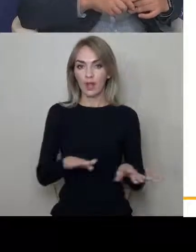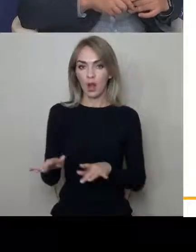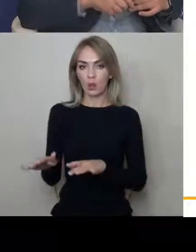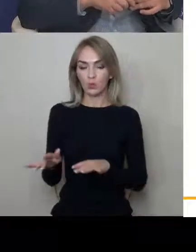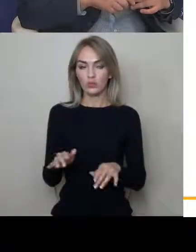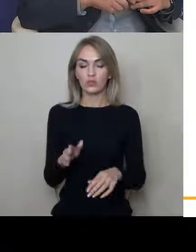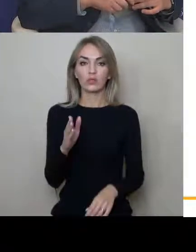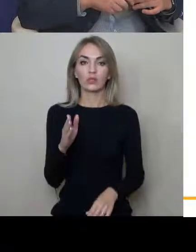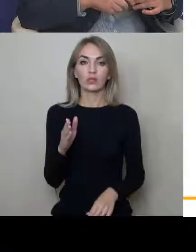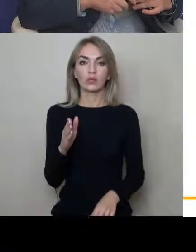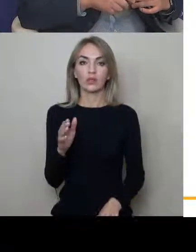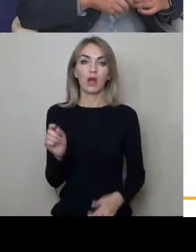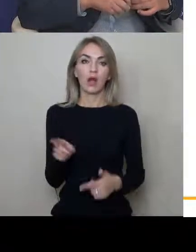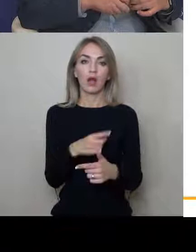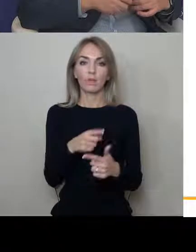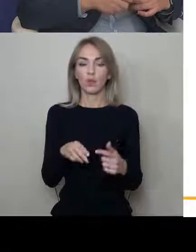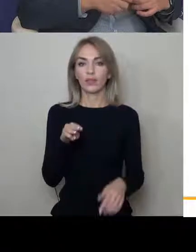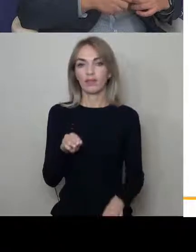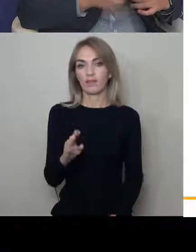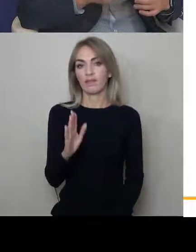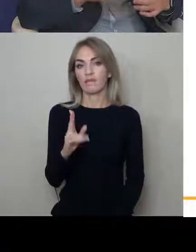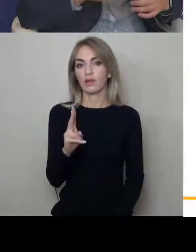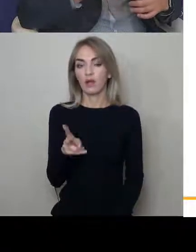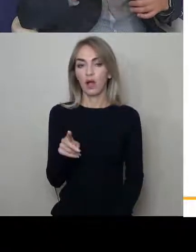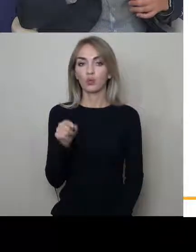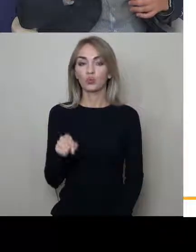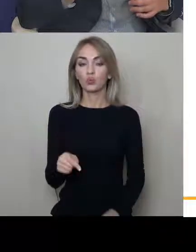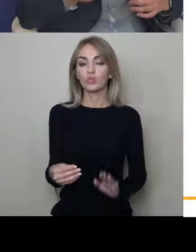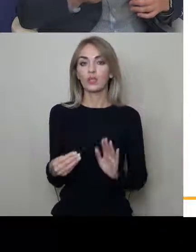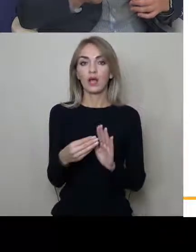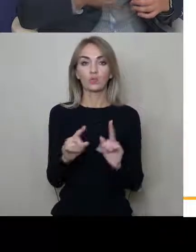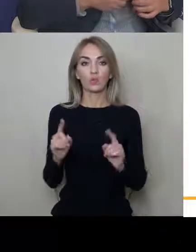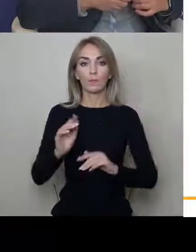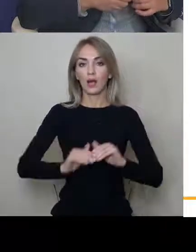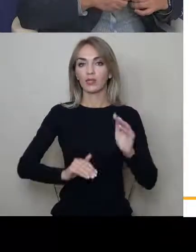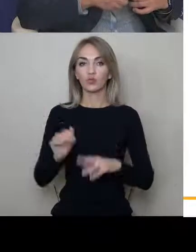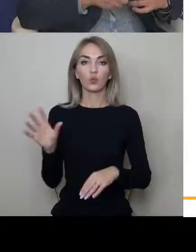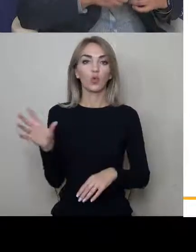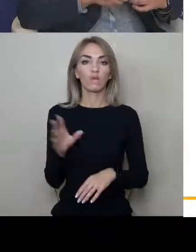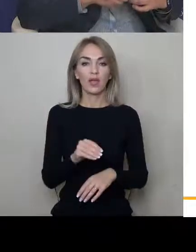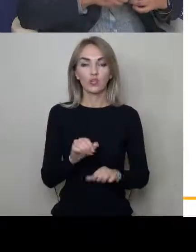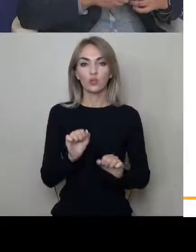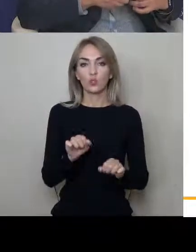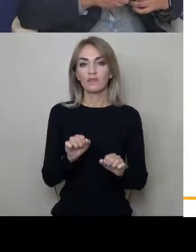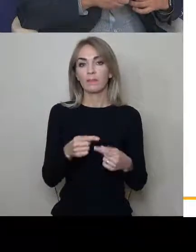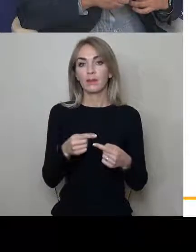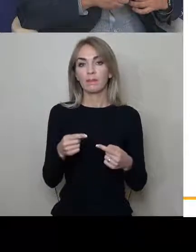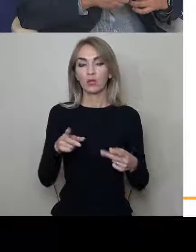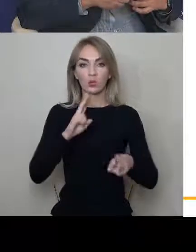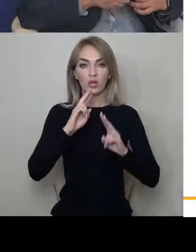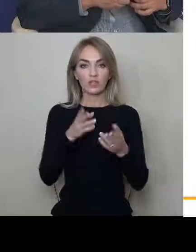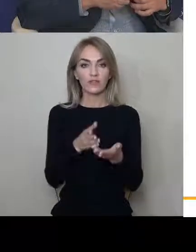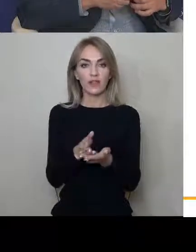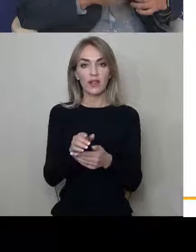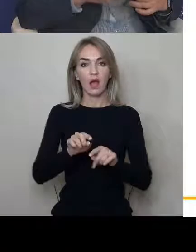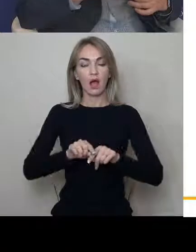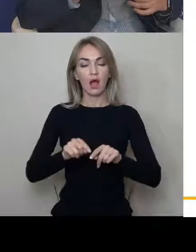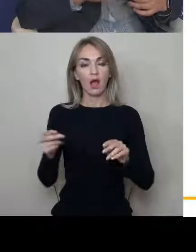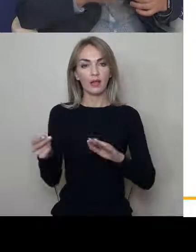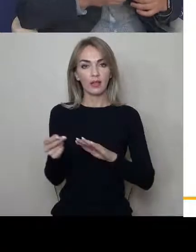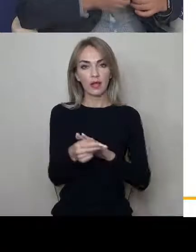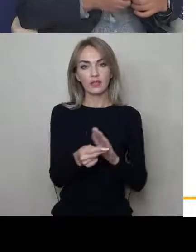inaction of the territorial commissions. So basically, the